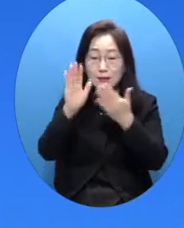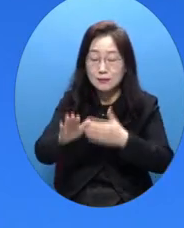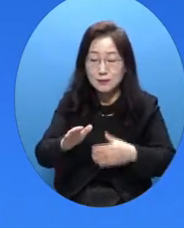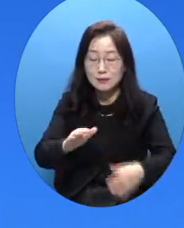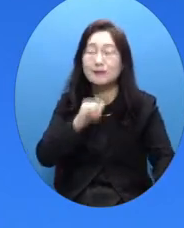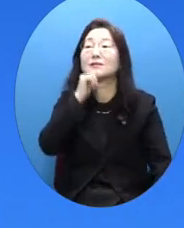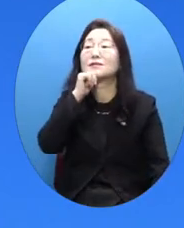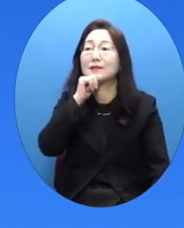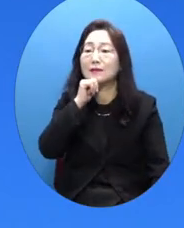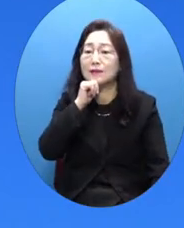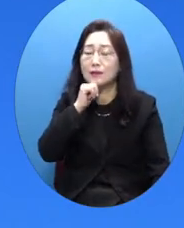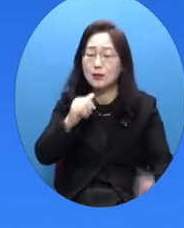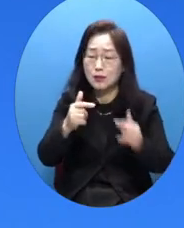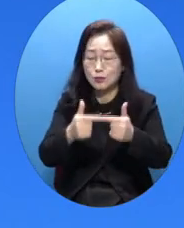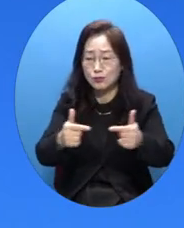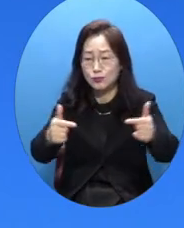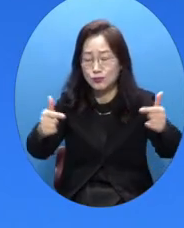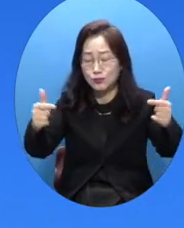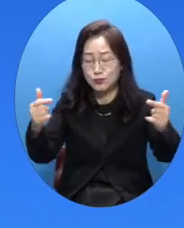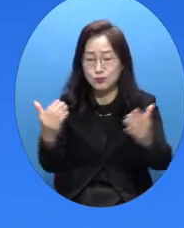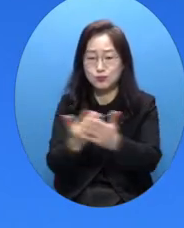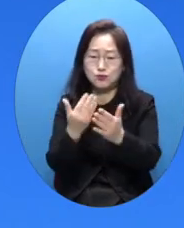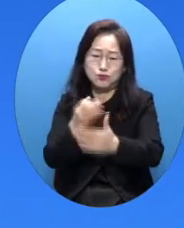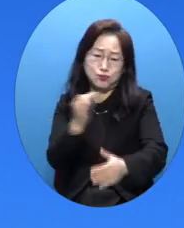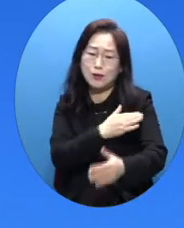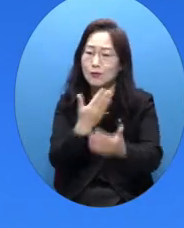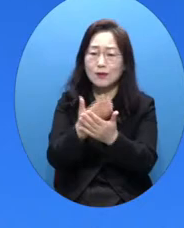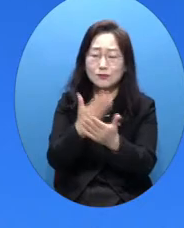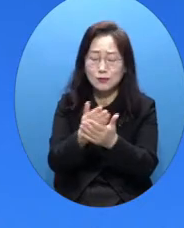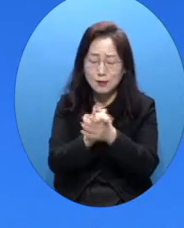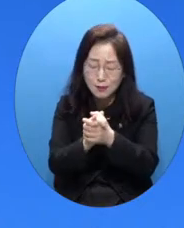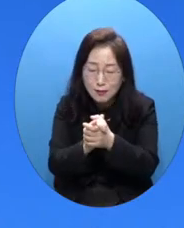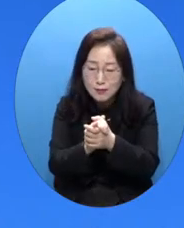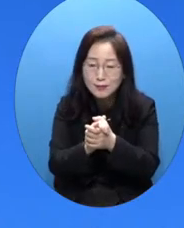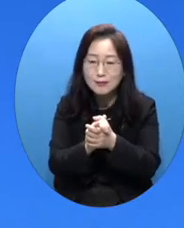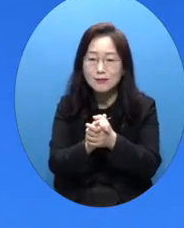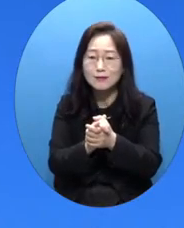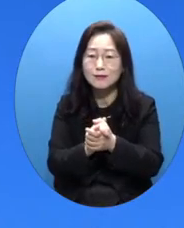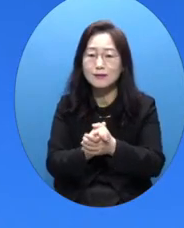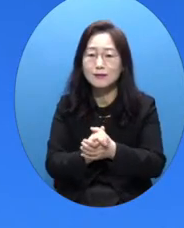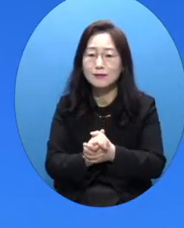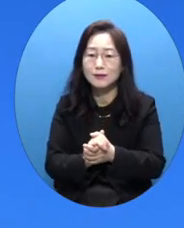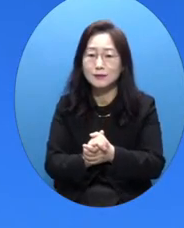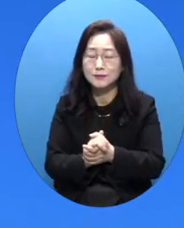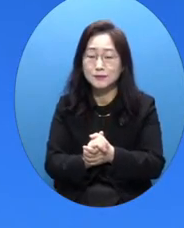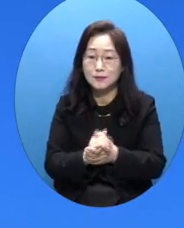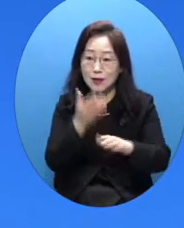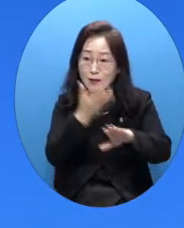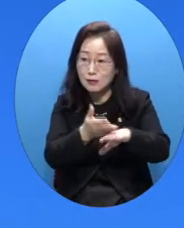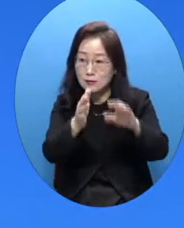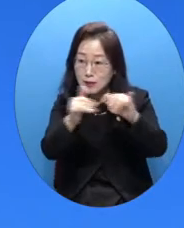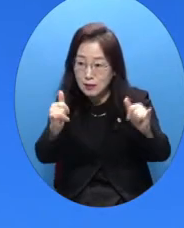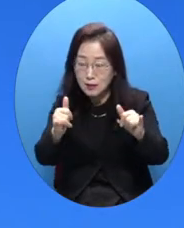study let my let's make my town prosperous